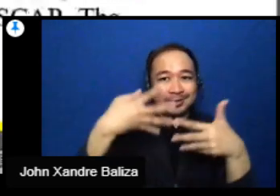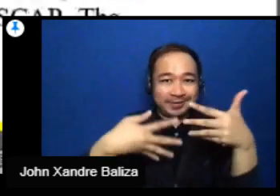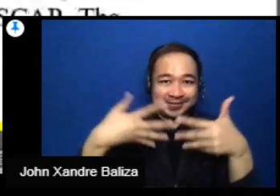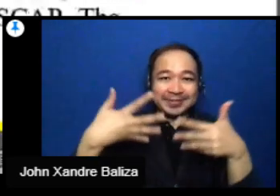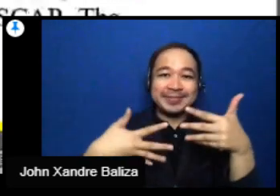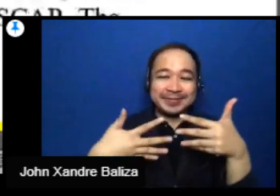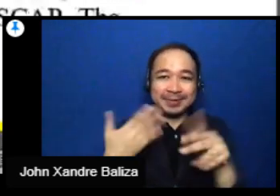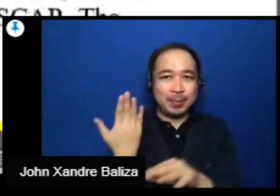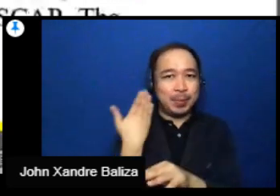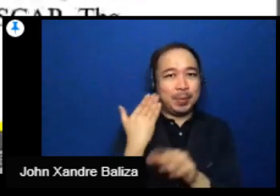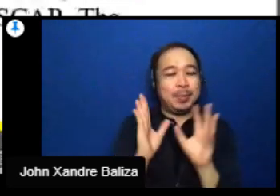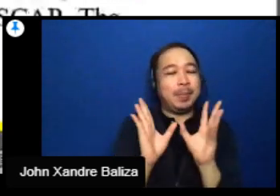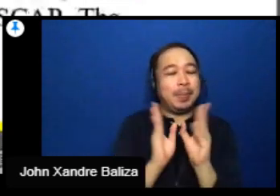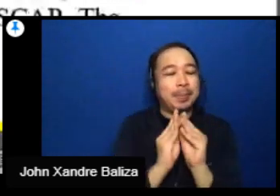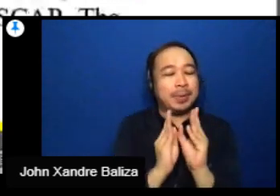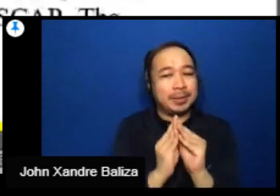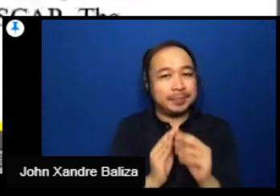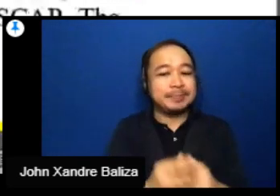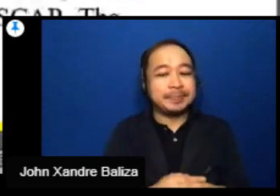session. For